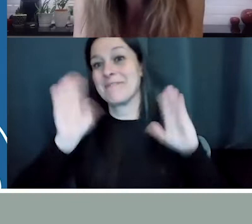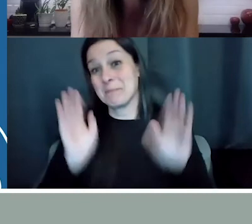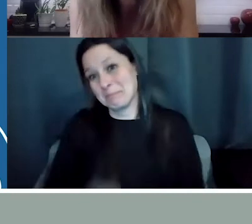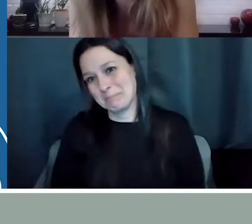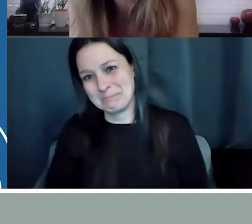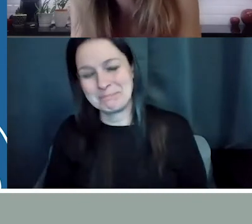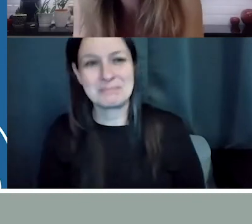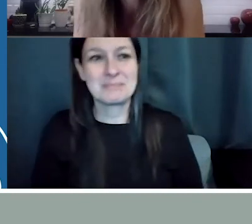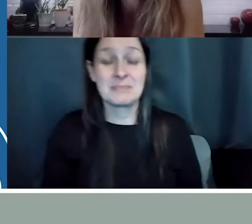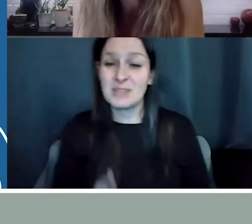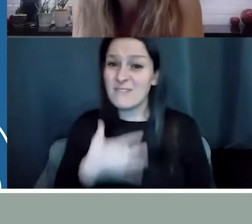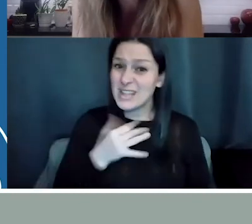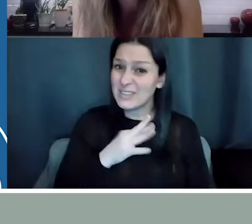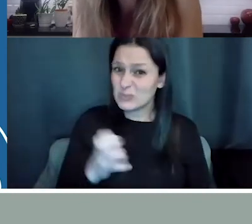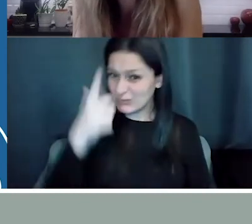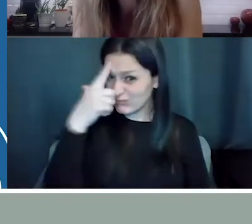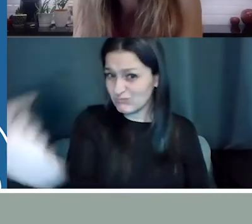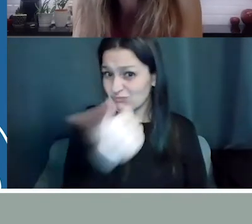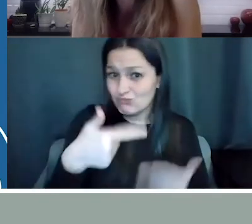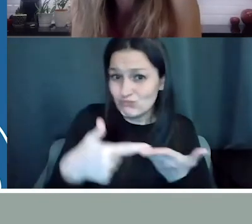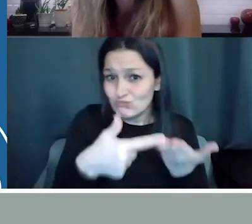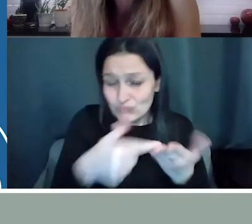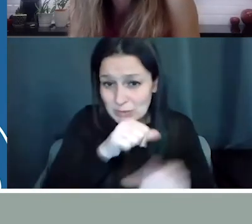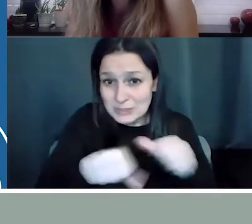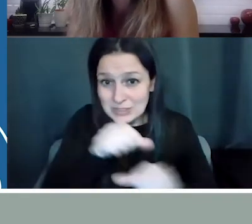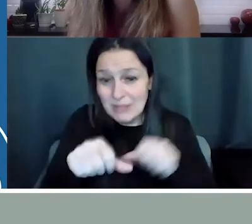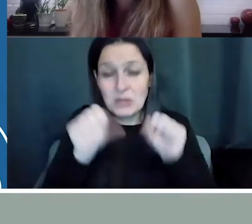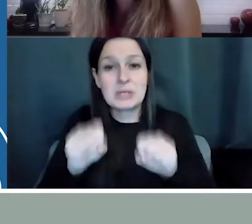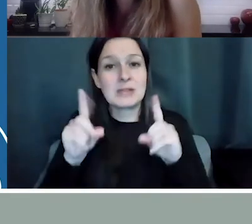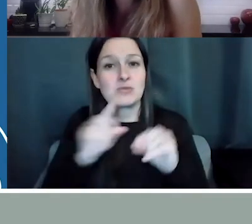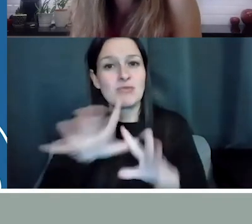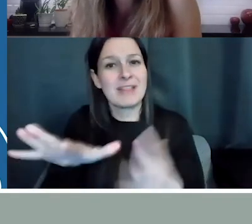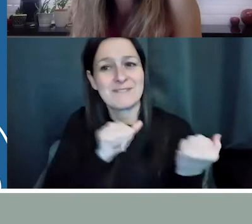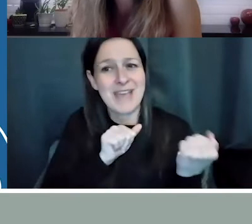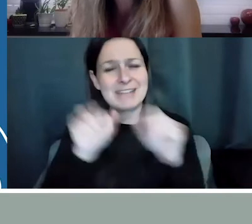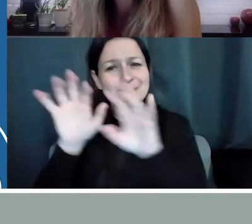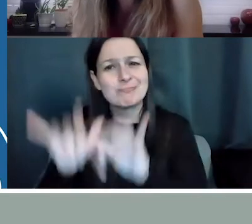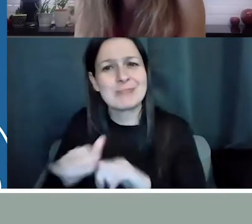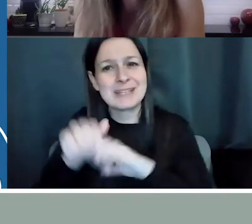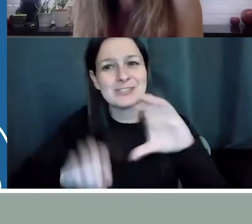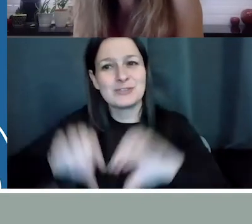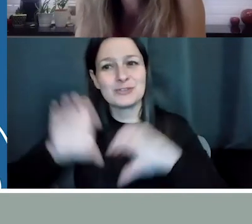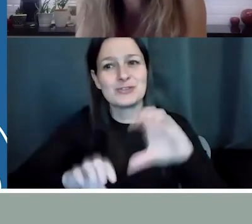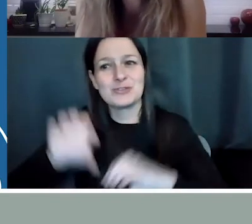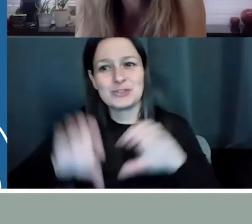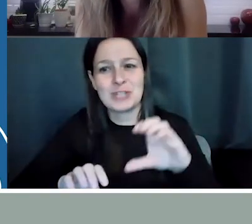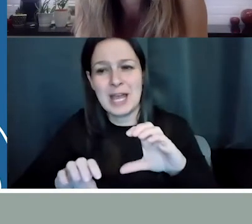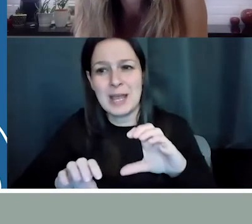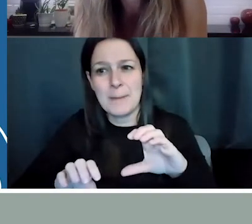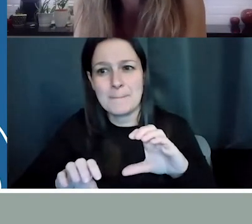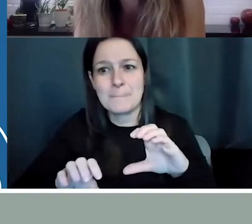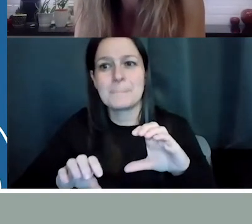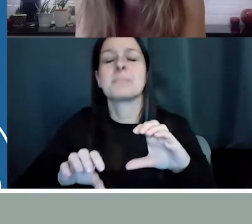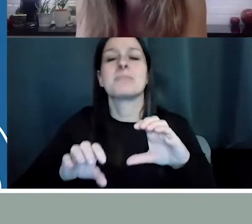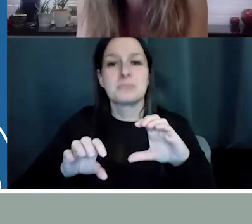So feel free to brainstorm with each other. You guys can do this really quickly and write into the chat. What are some easy